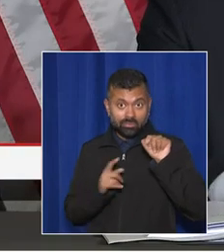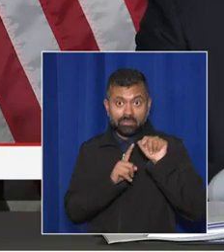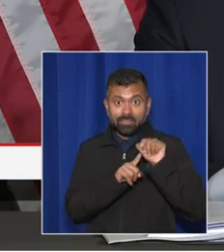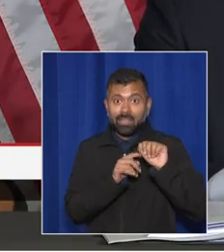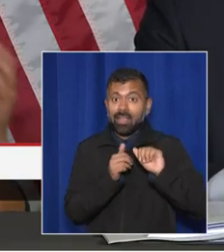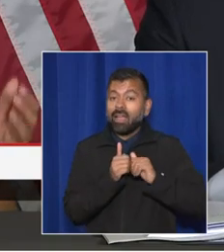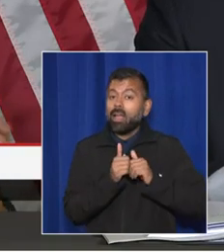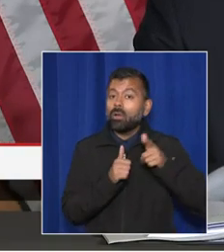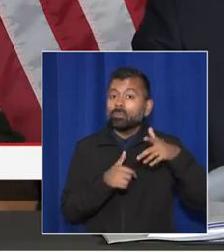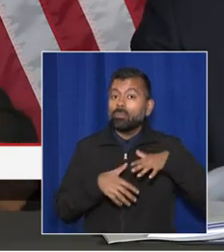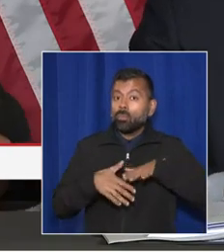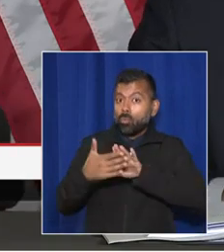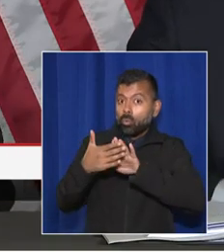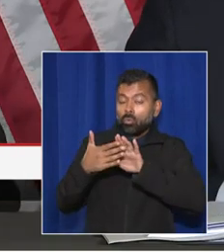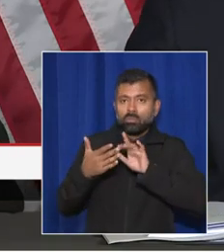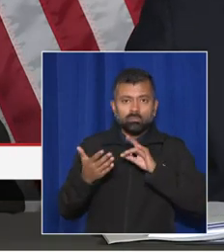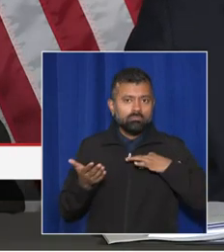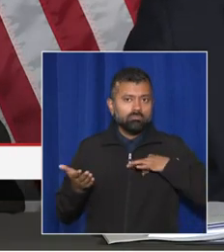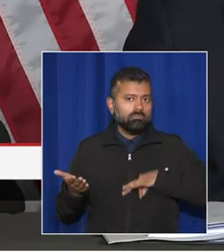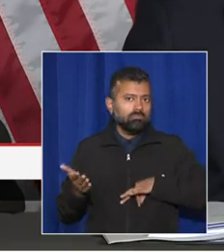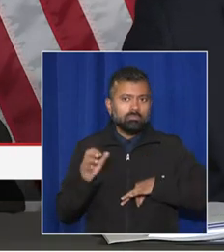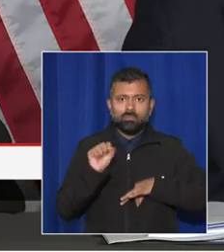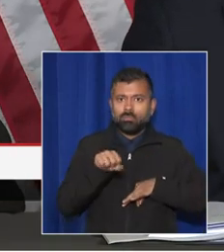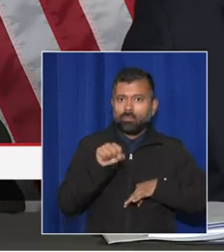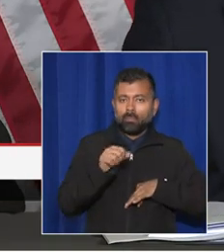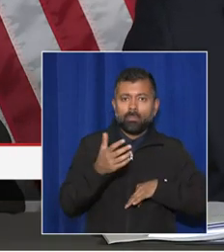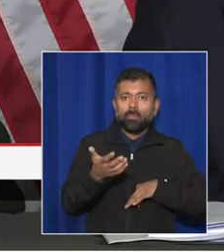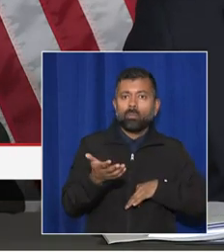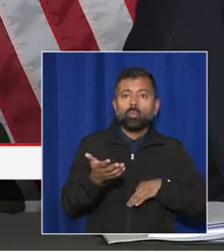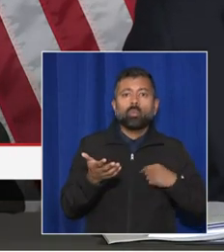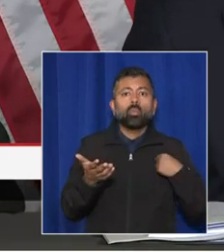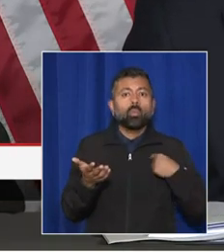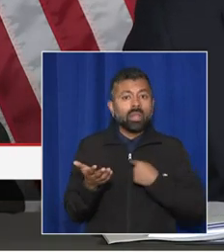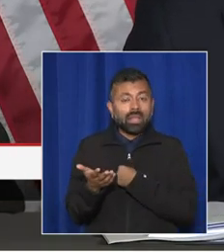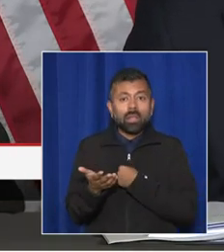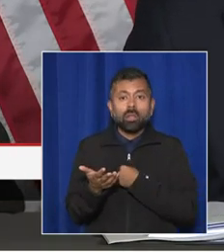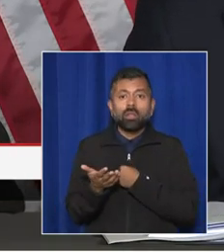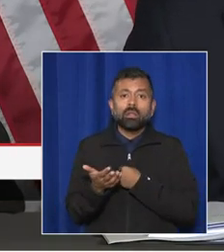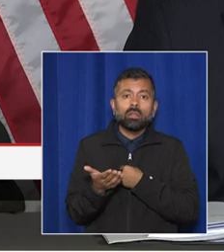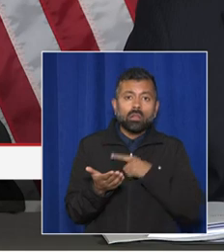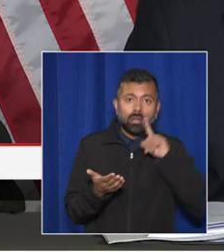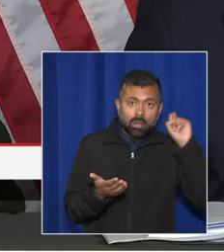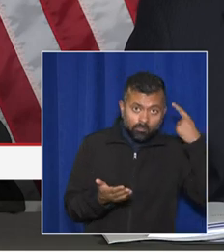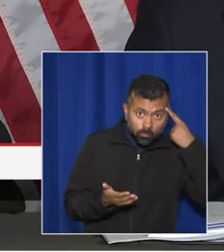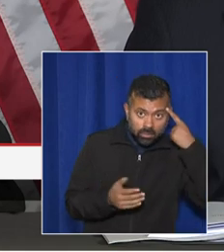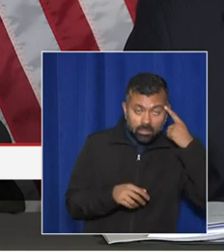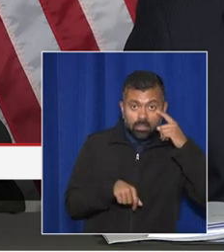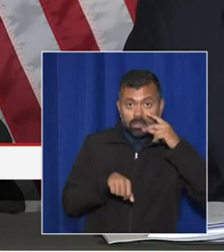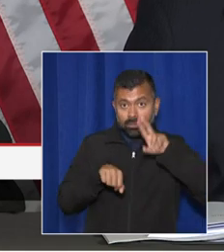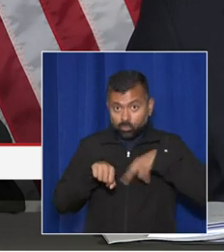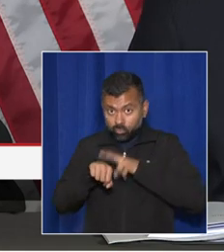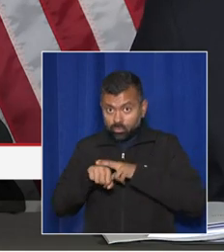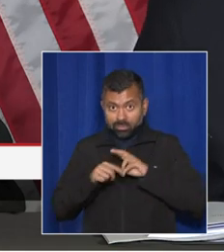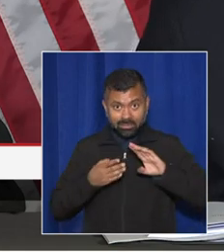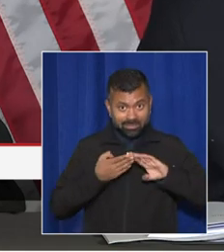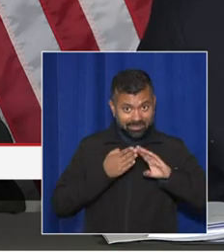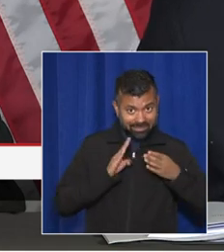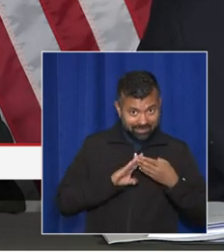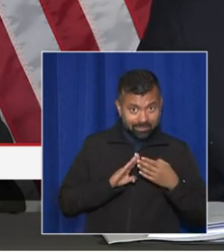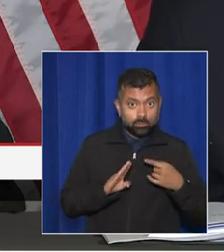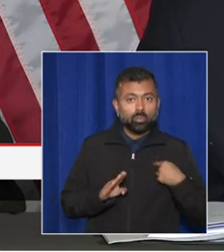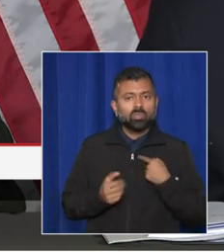we're the nation's capital. We're the seat of the federal government. We've built an amazing infrastructure to support the American workforce,